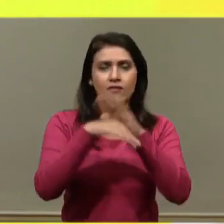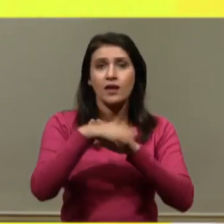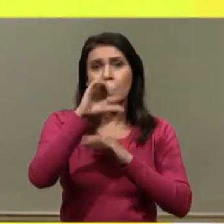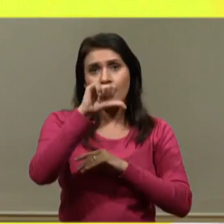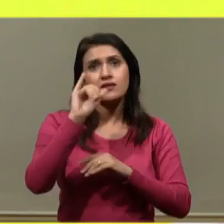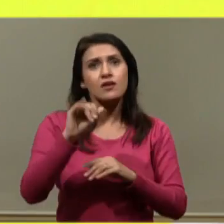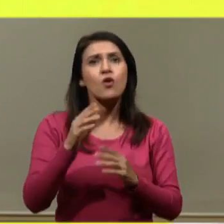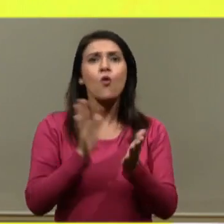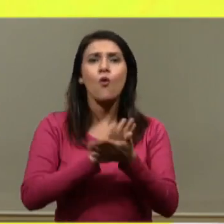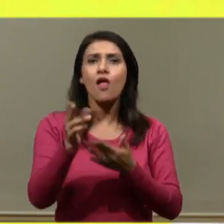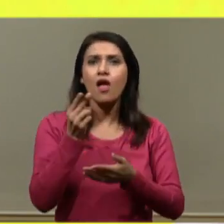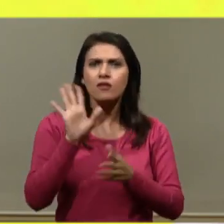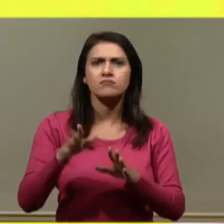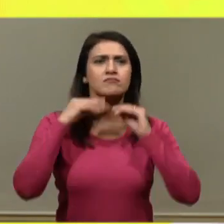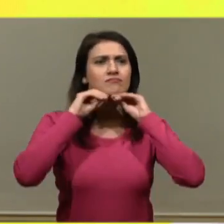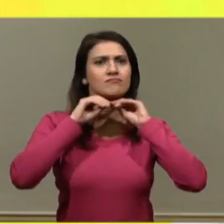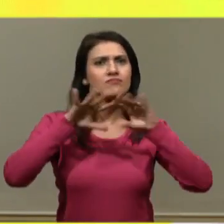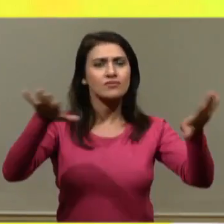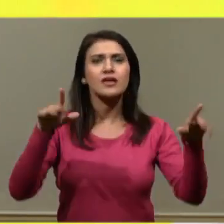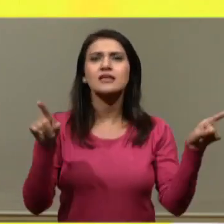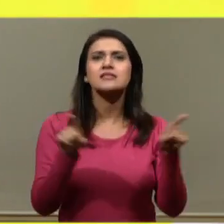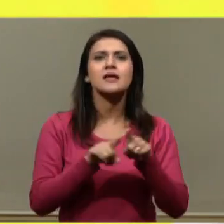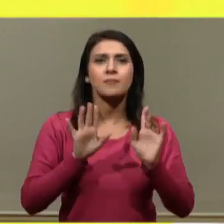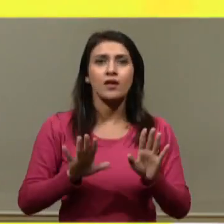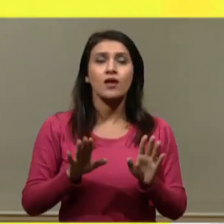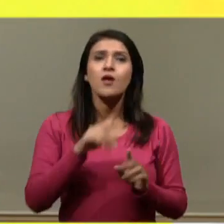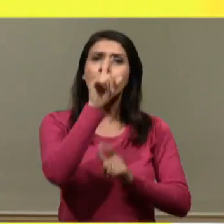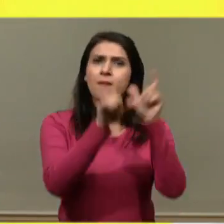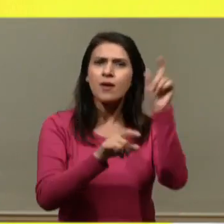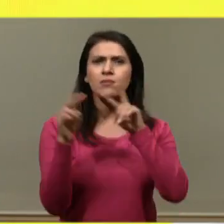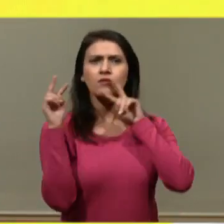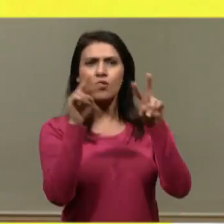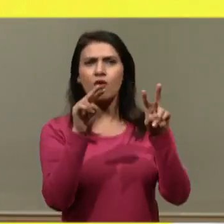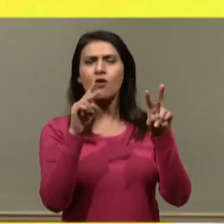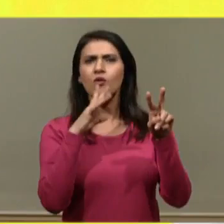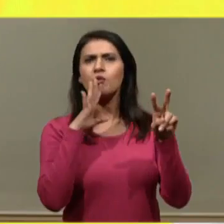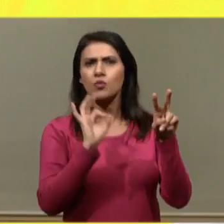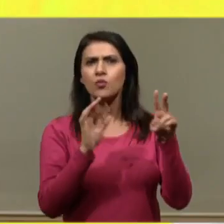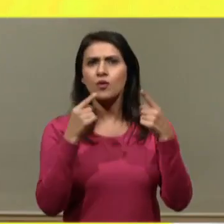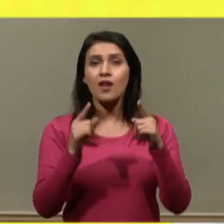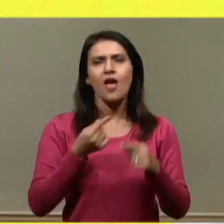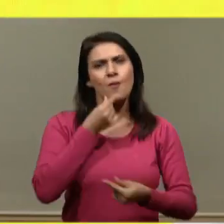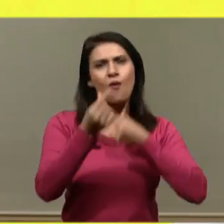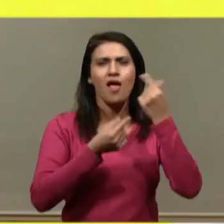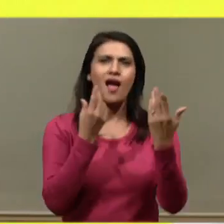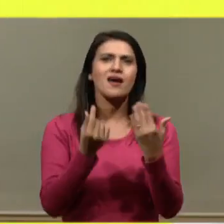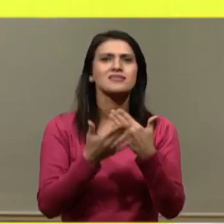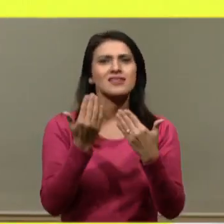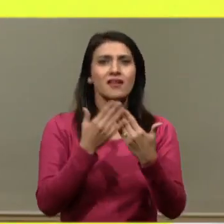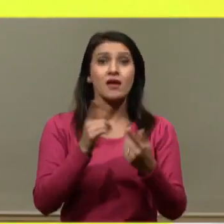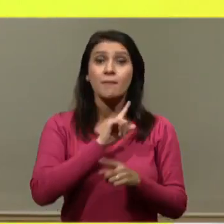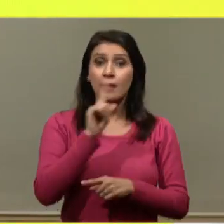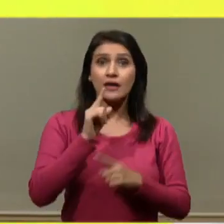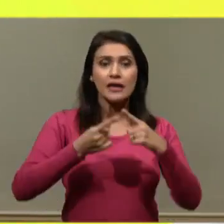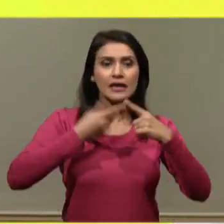are in a way passing this message on forward. And people are able to observe the reality of it. Because it is very easy to But if